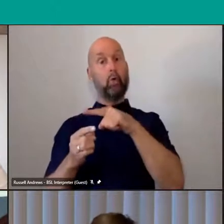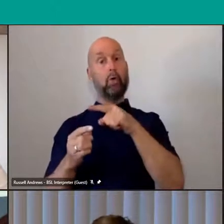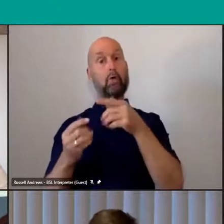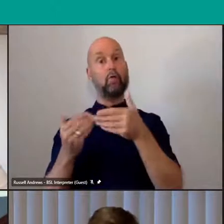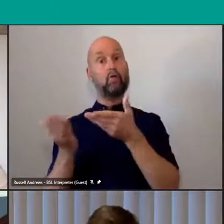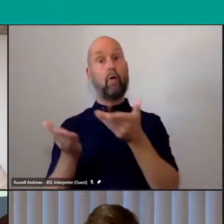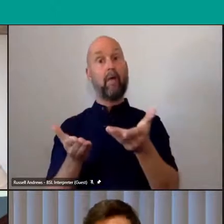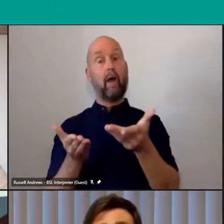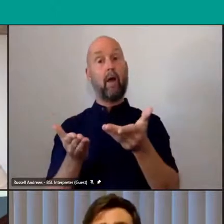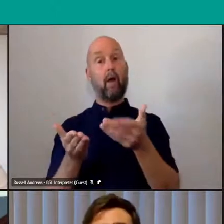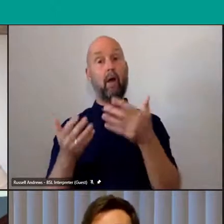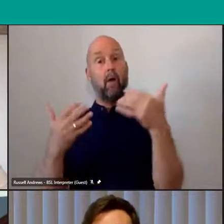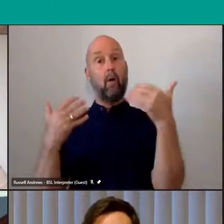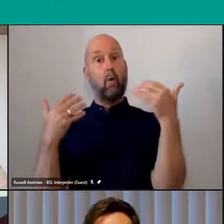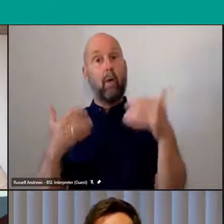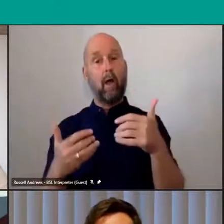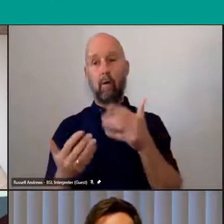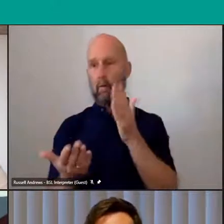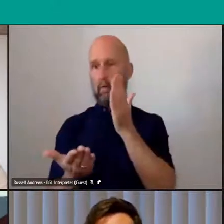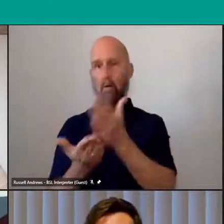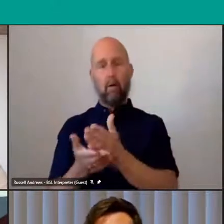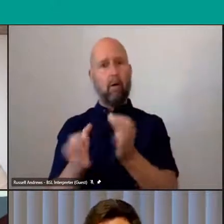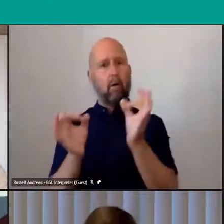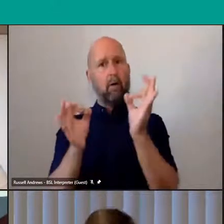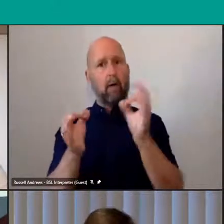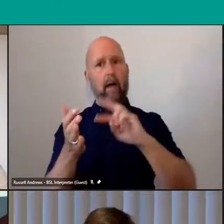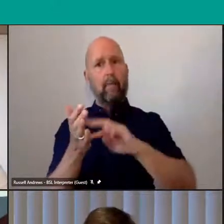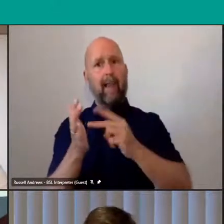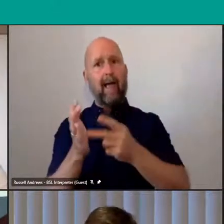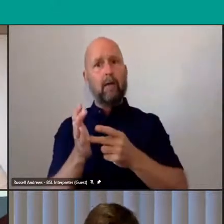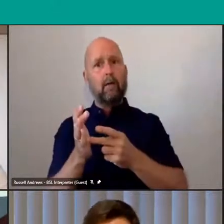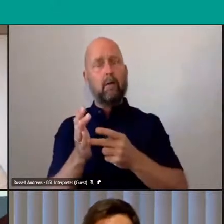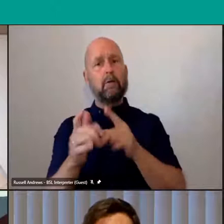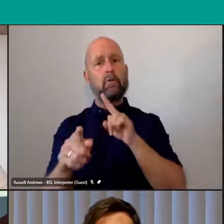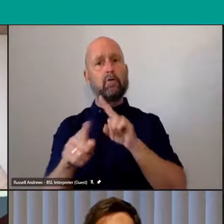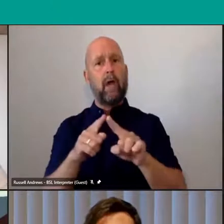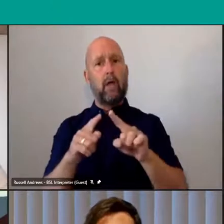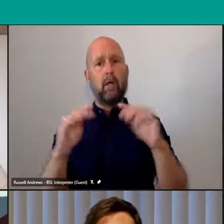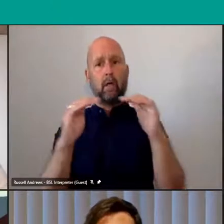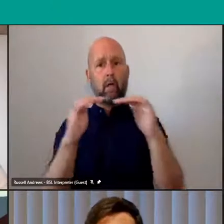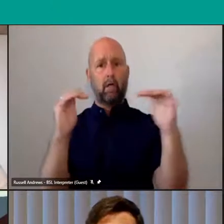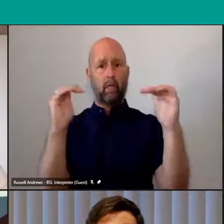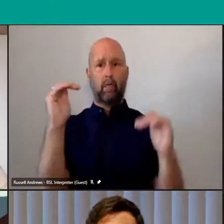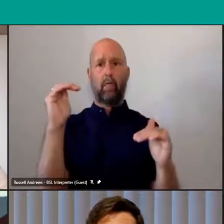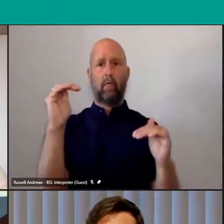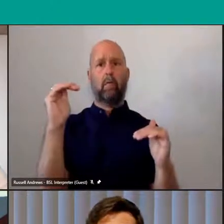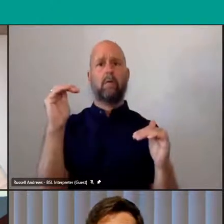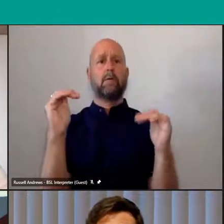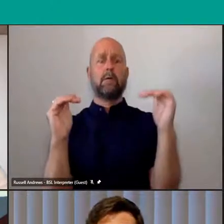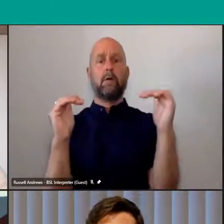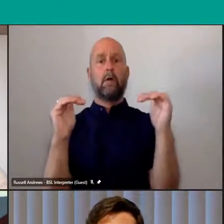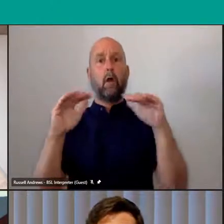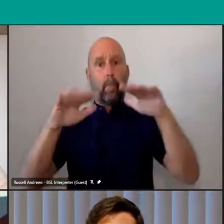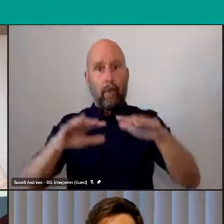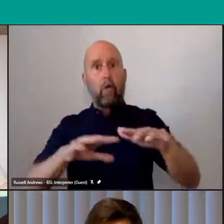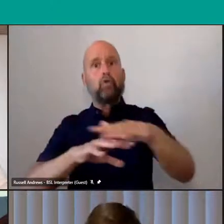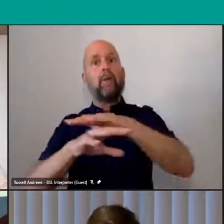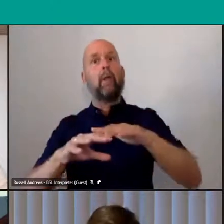delivered the most convincing plan to level up the country that has yet been